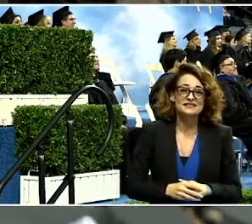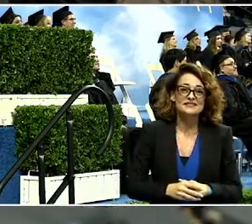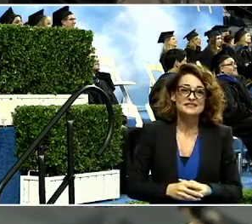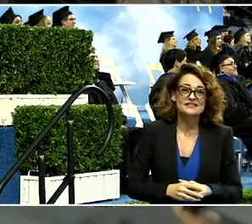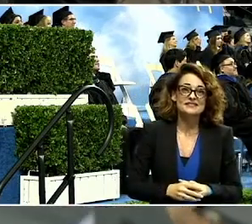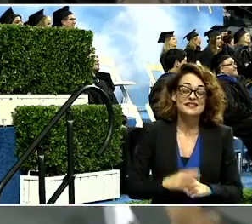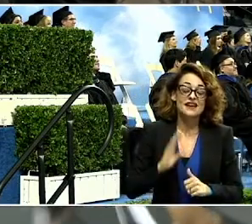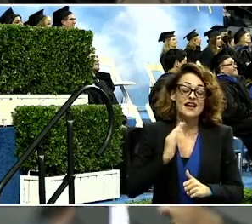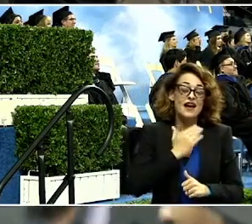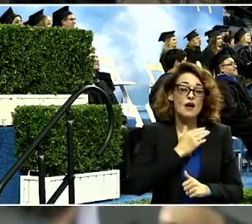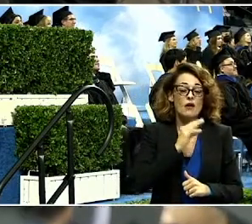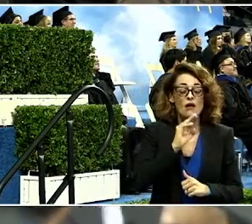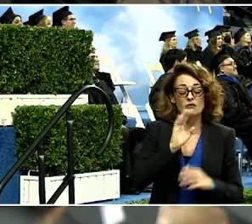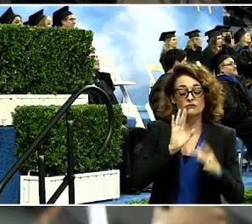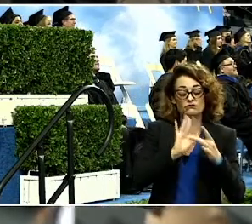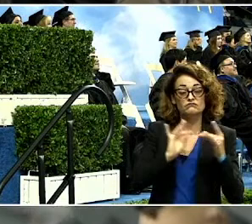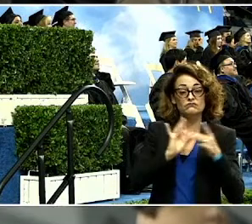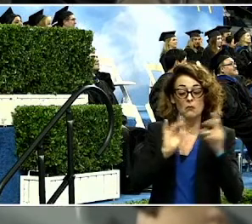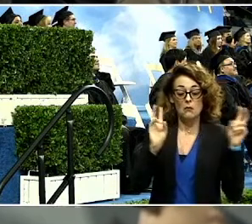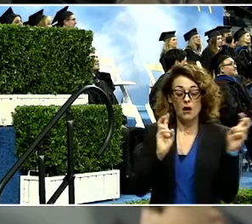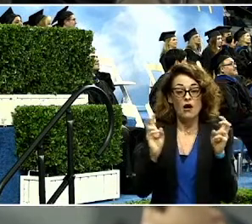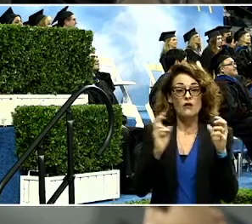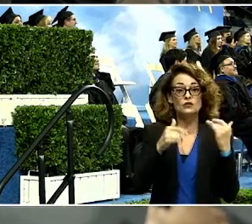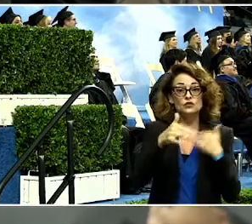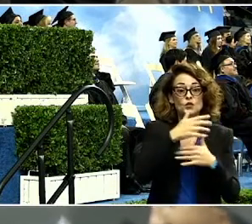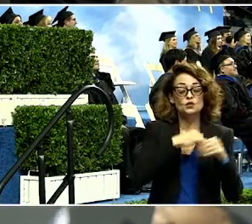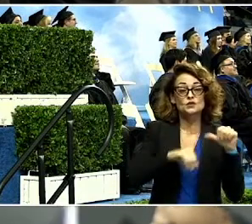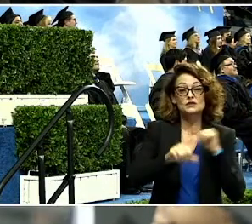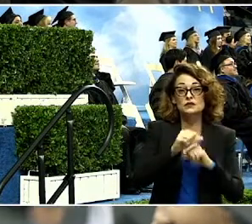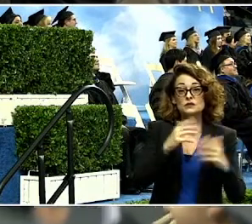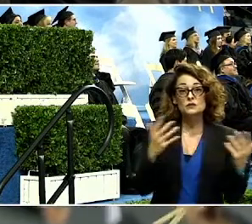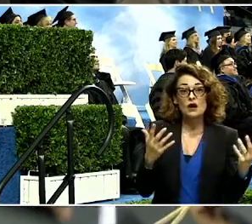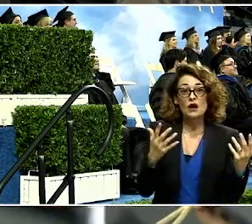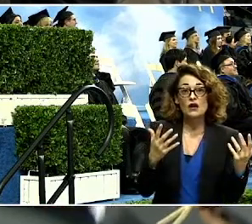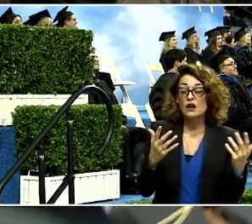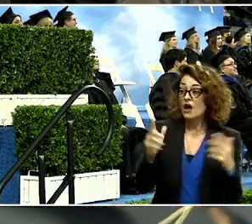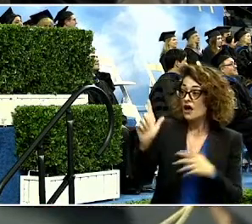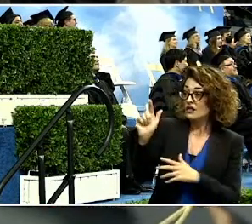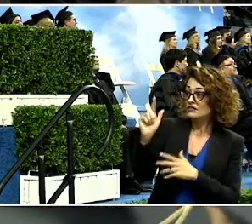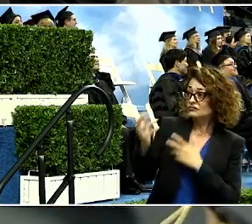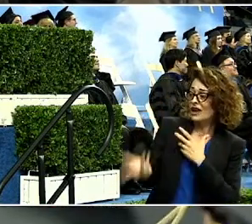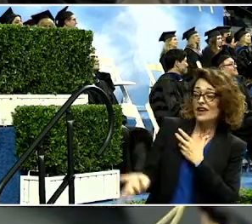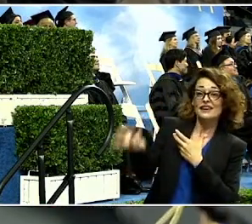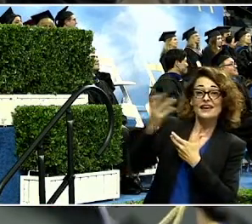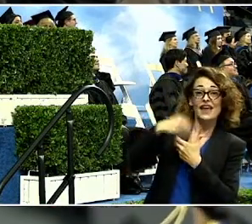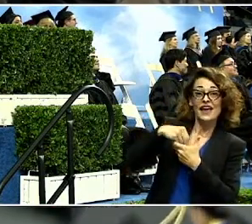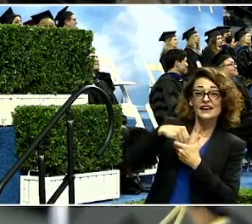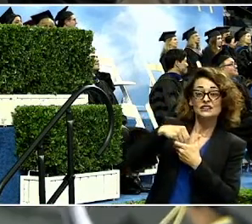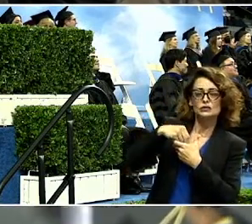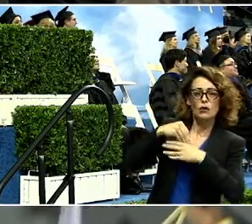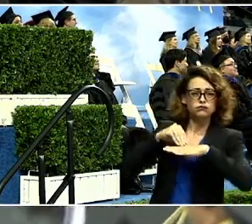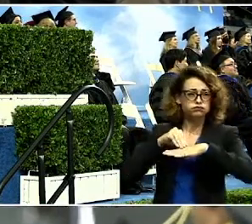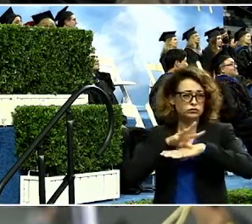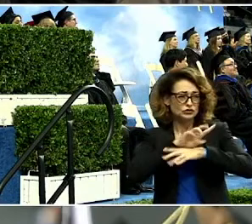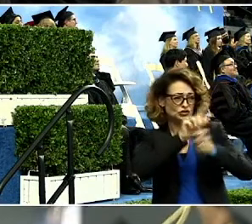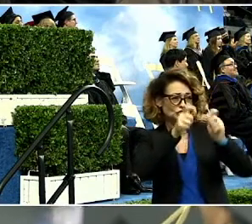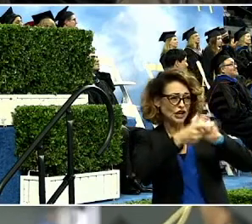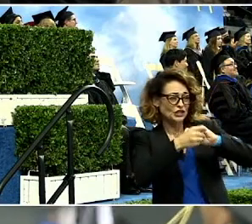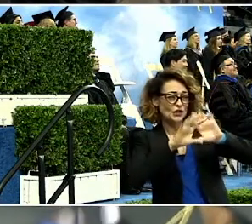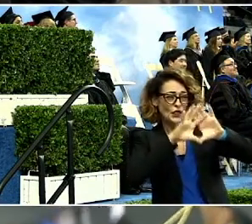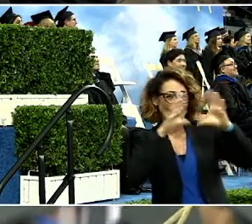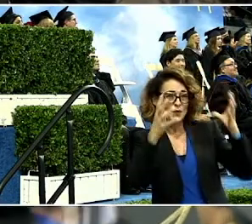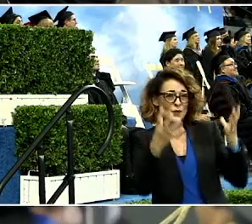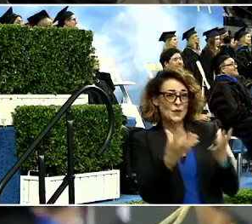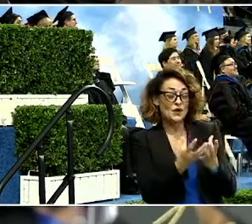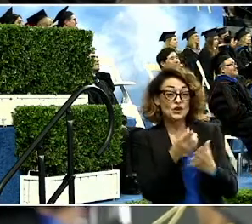motto in the social sciences is engaging Los Angeles, changing the world. And you